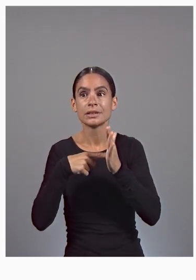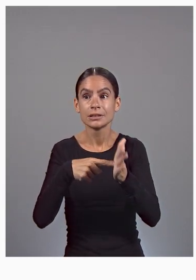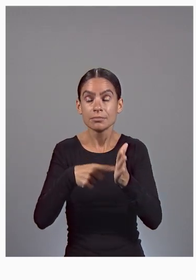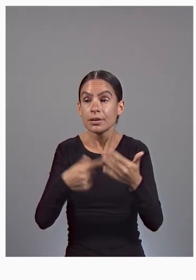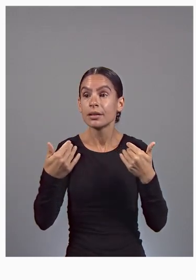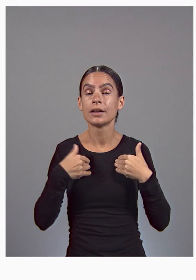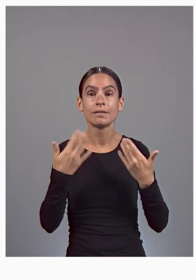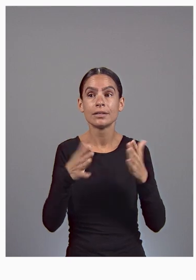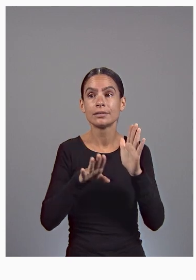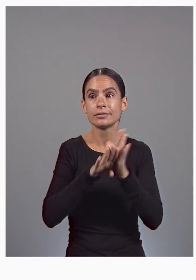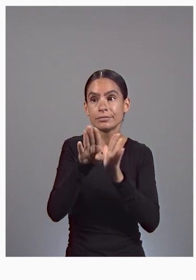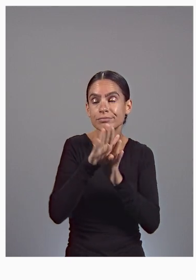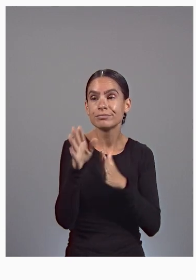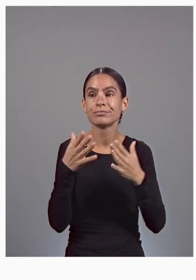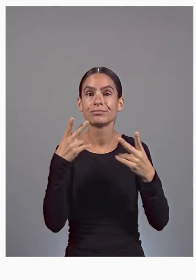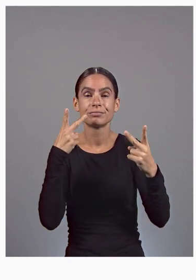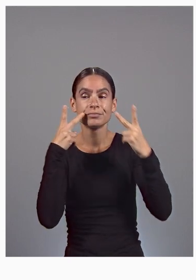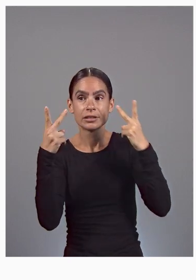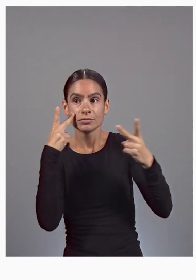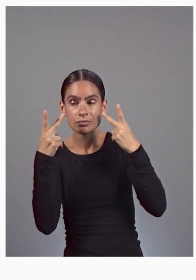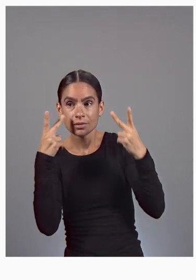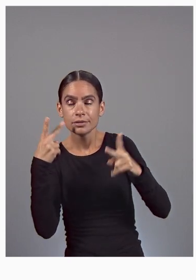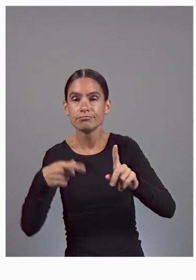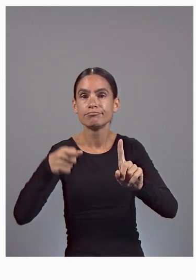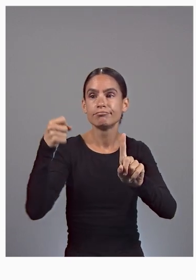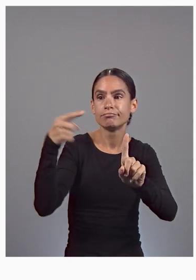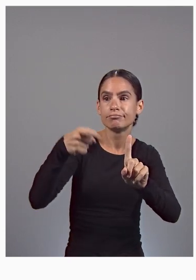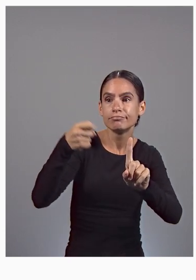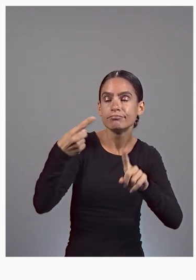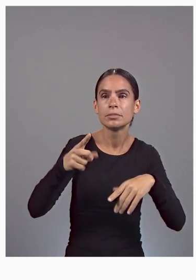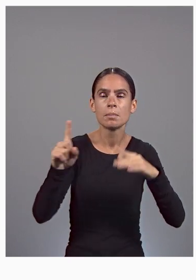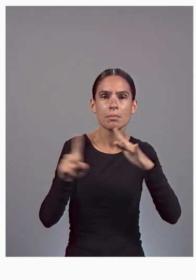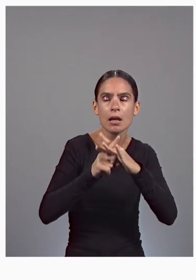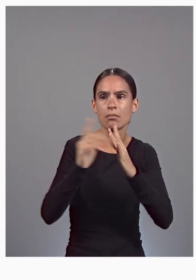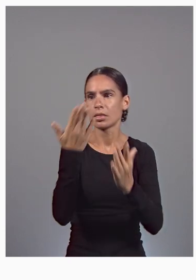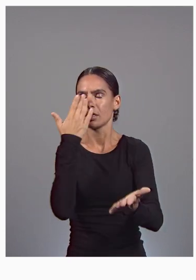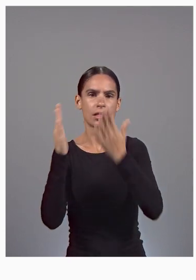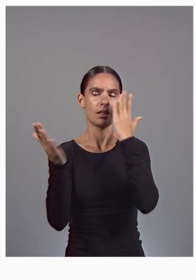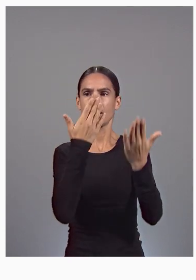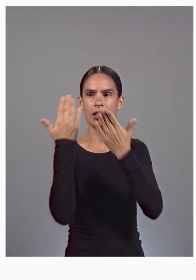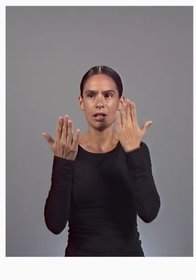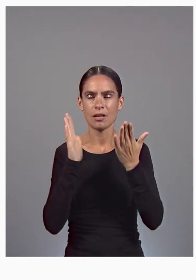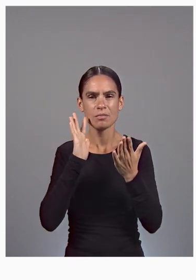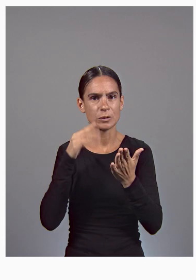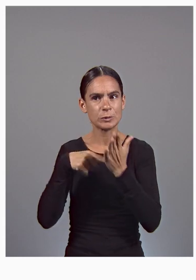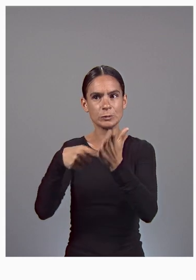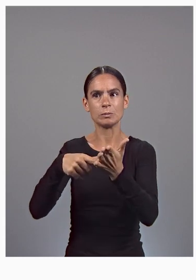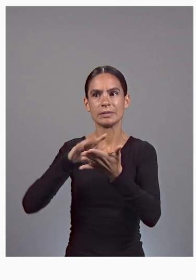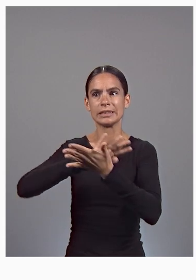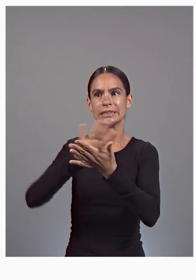noise, vibrations, or pop-ups show up in design because it creates sensory stimulation that leads to distraction.